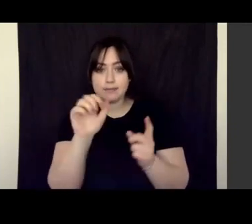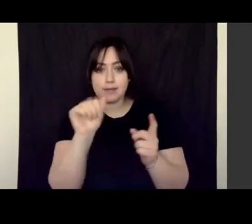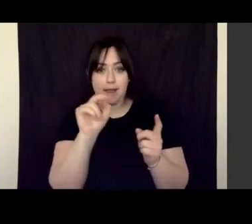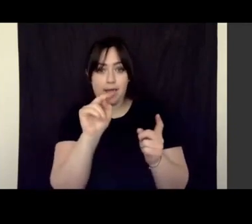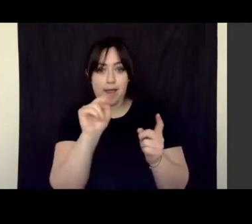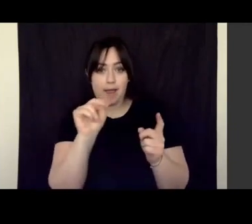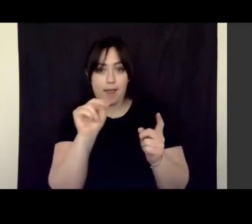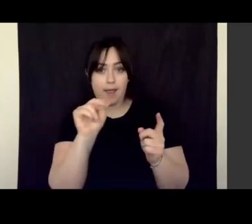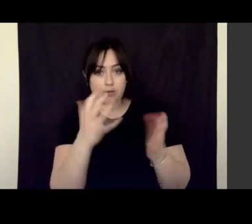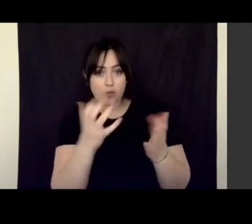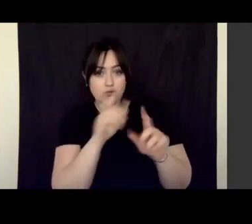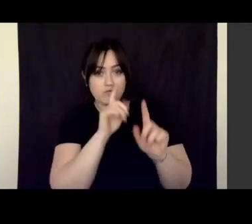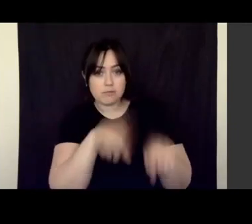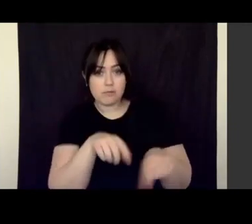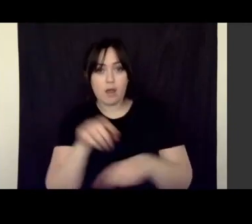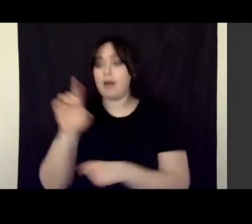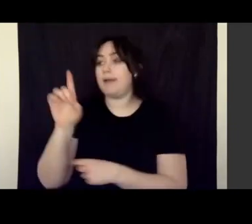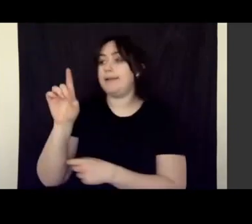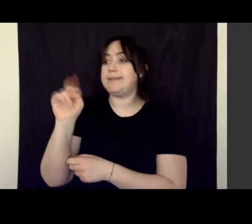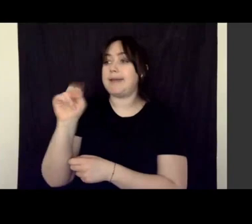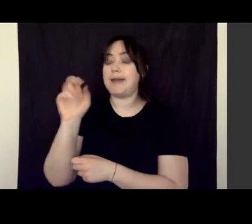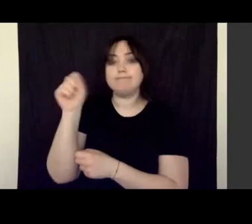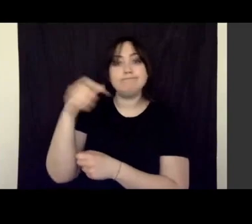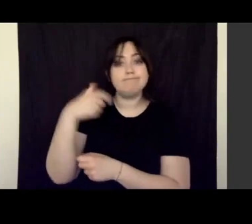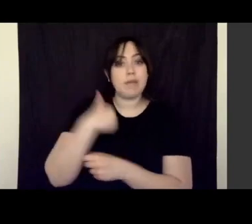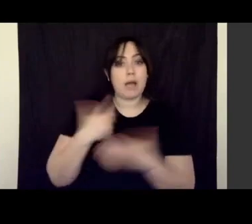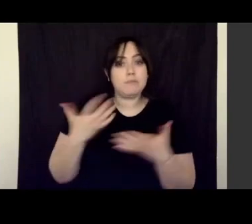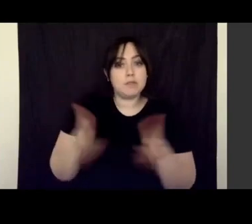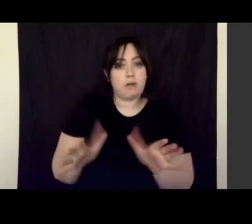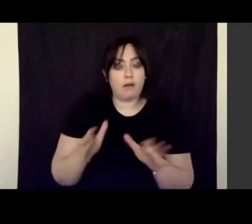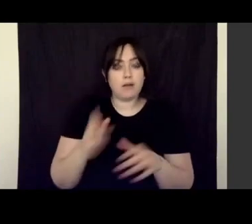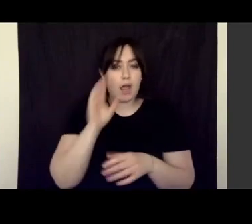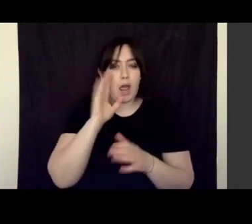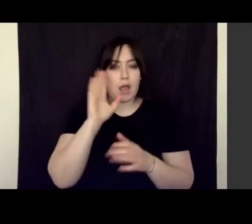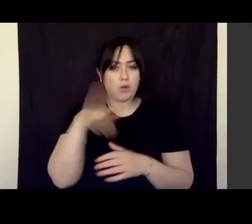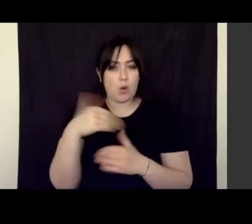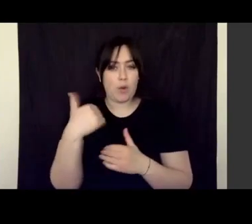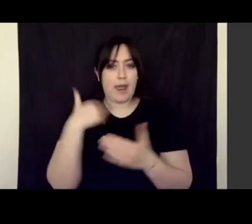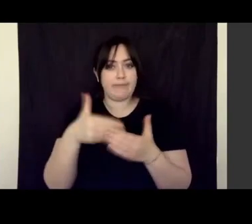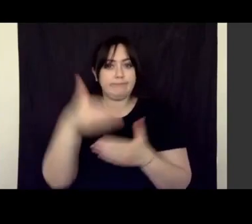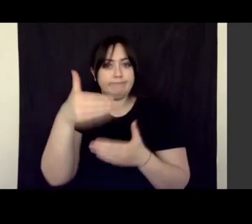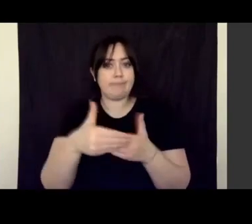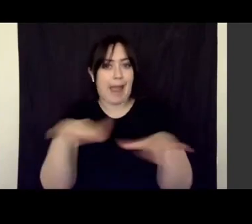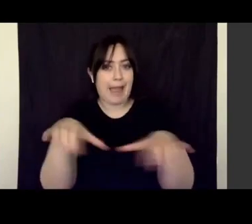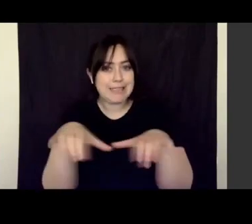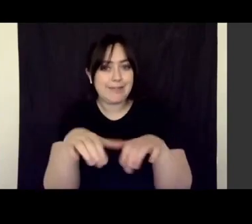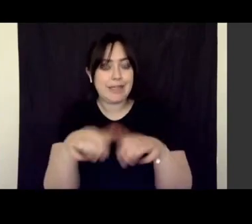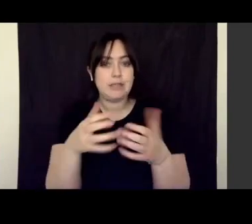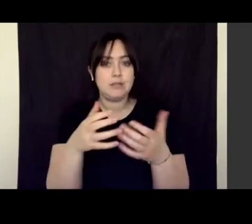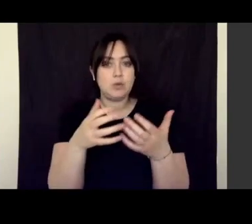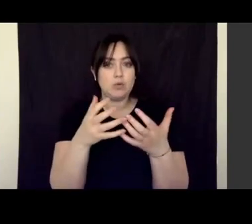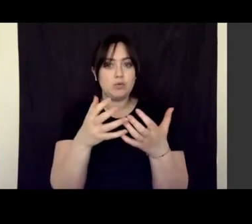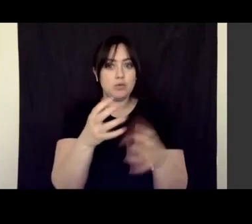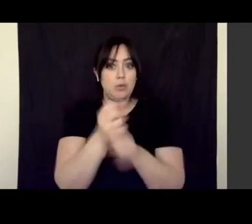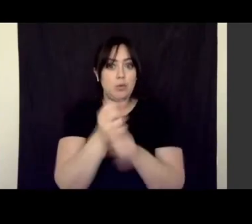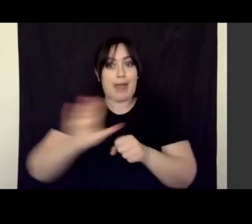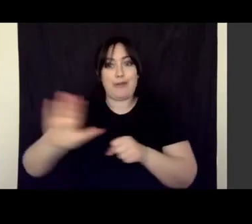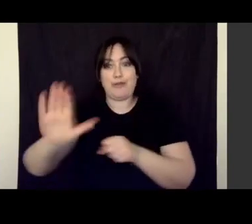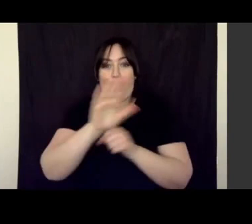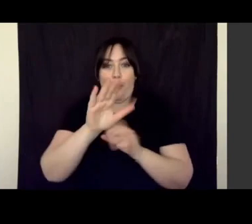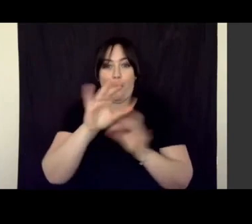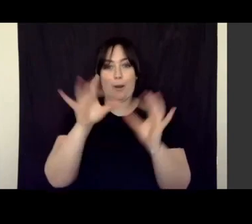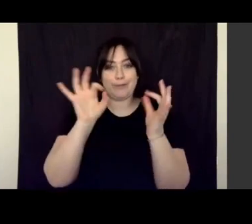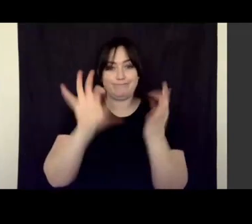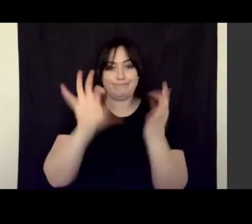Yeah, I'm done. I mean, as you'll see, we're going to have another activity to get at to try to get your input